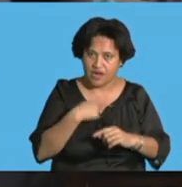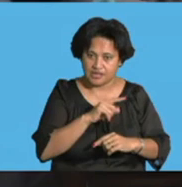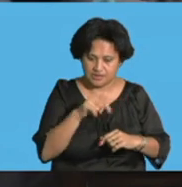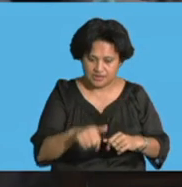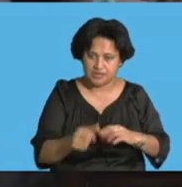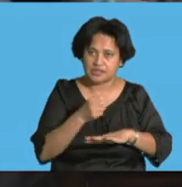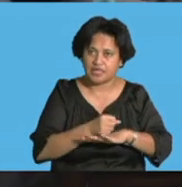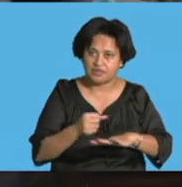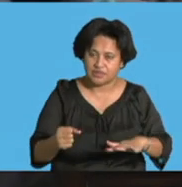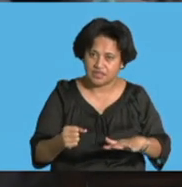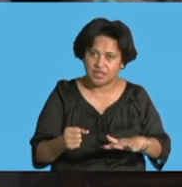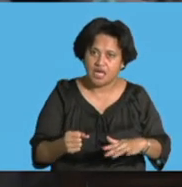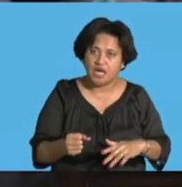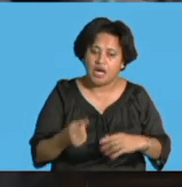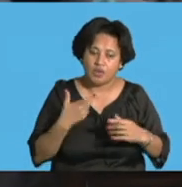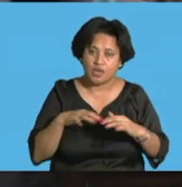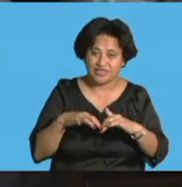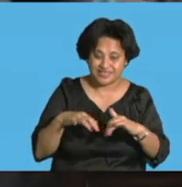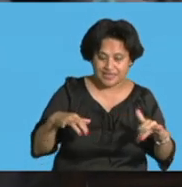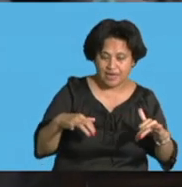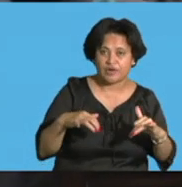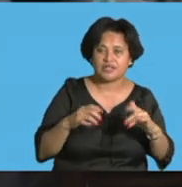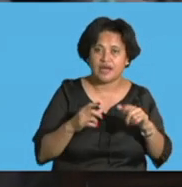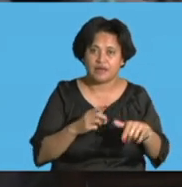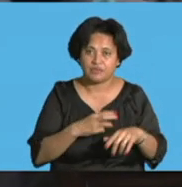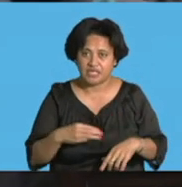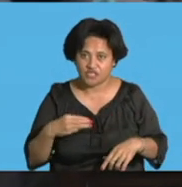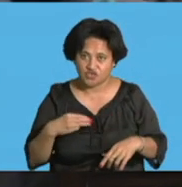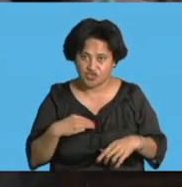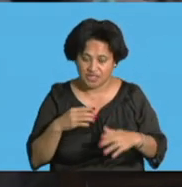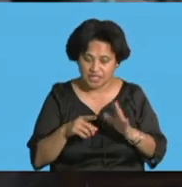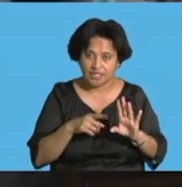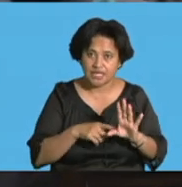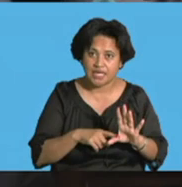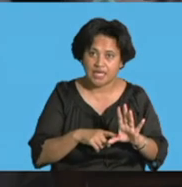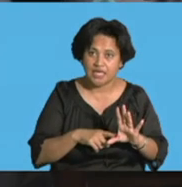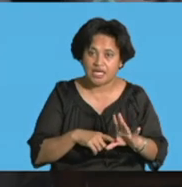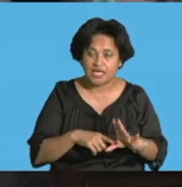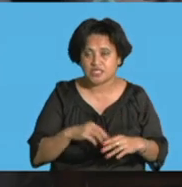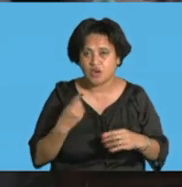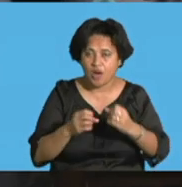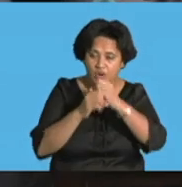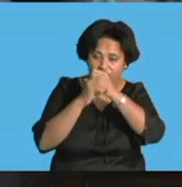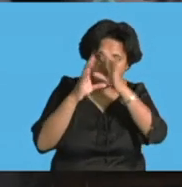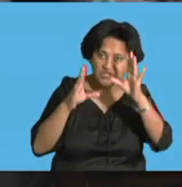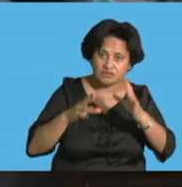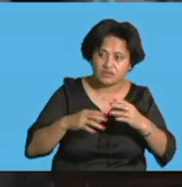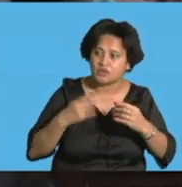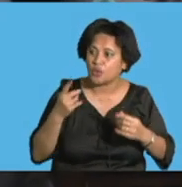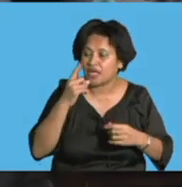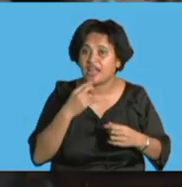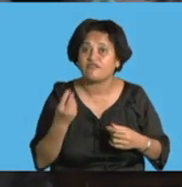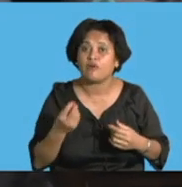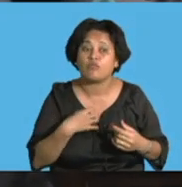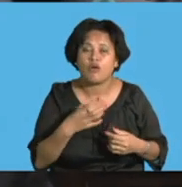established as a separate ministry in the current financial year to achieve government's vision of increasing home ownership across the